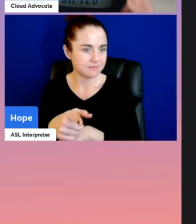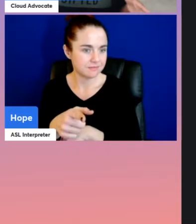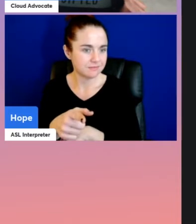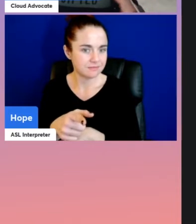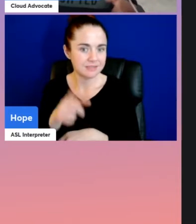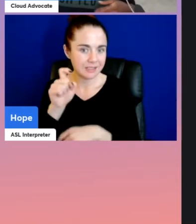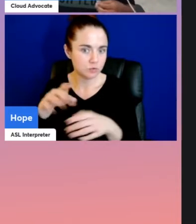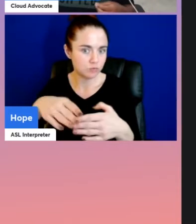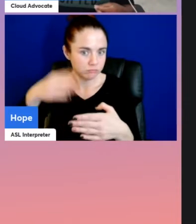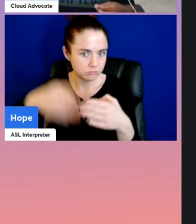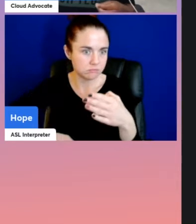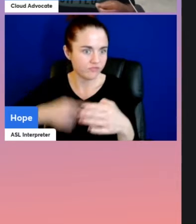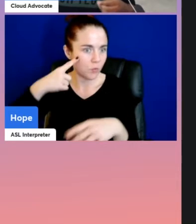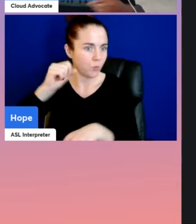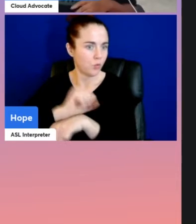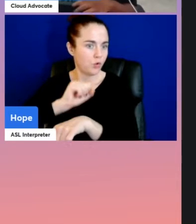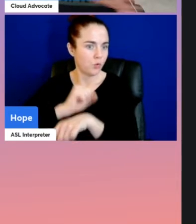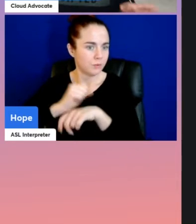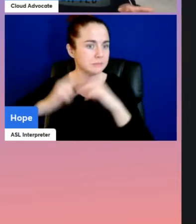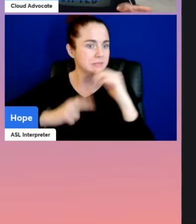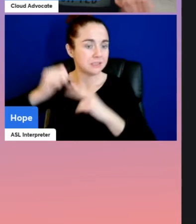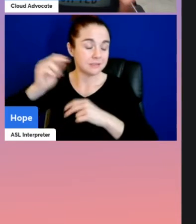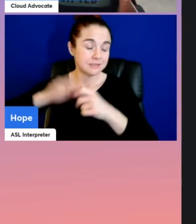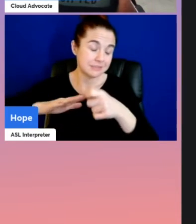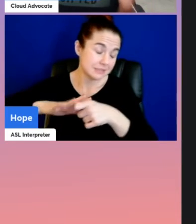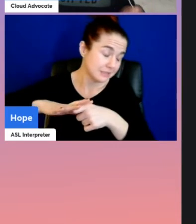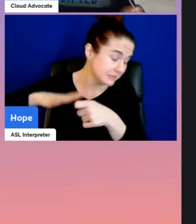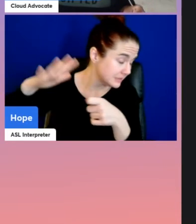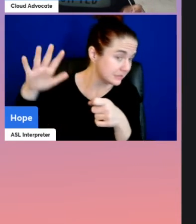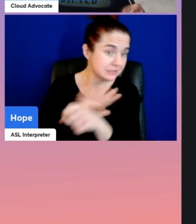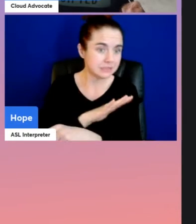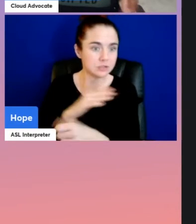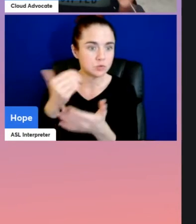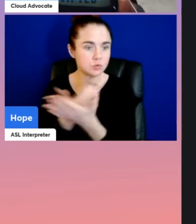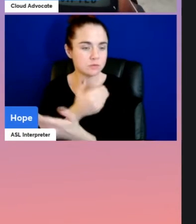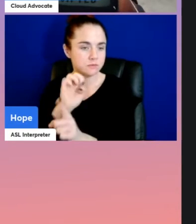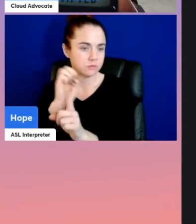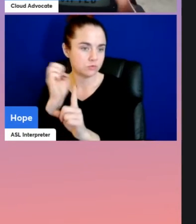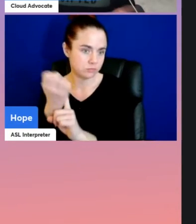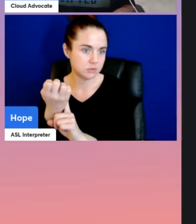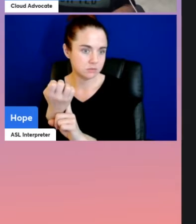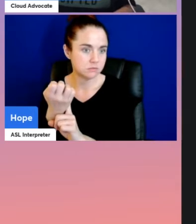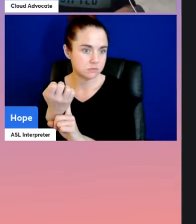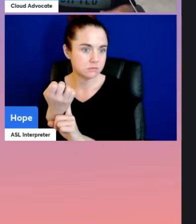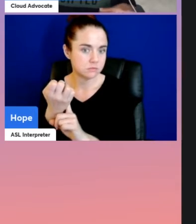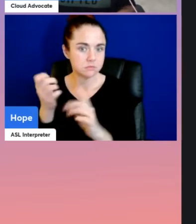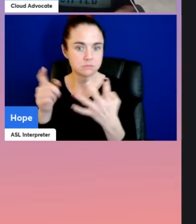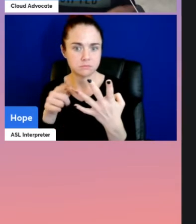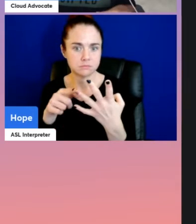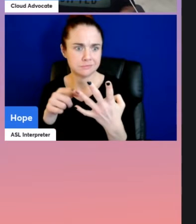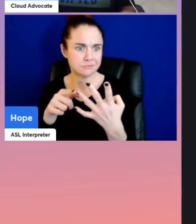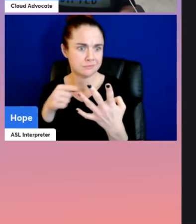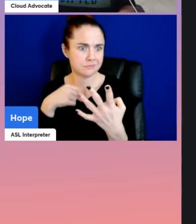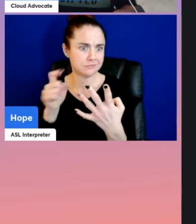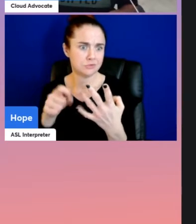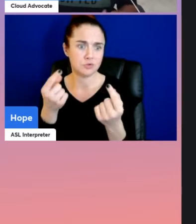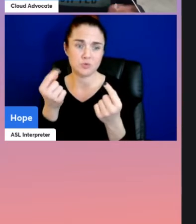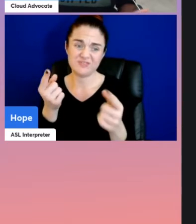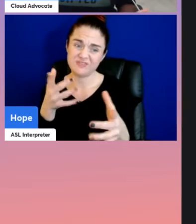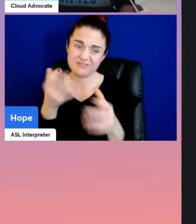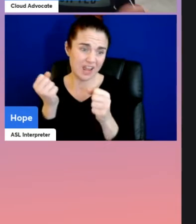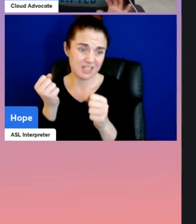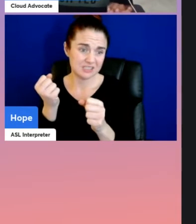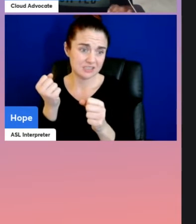for work, which was build an entire new environment. And I needed to be able to do that quickly